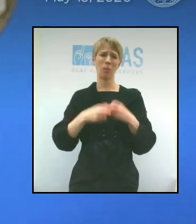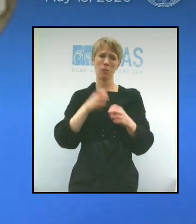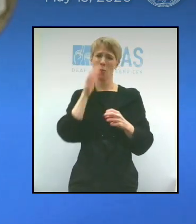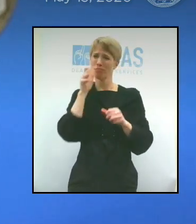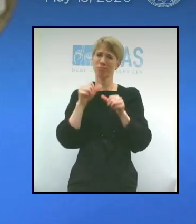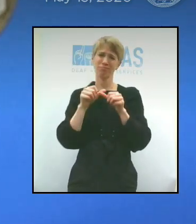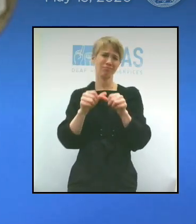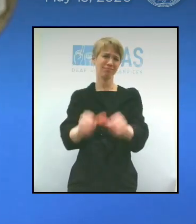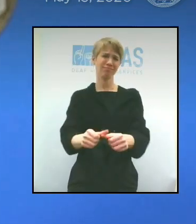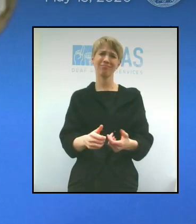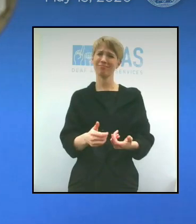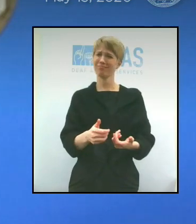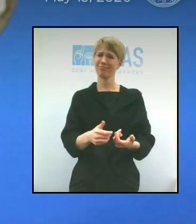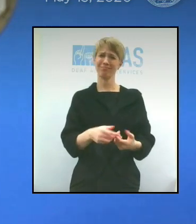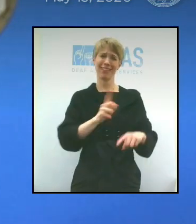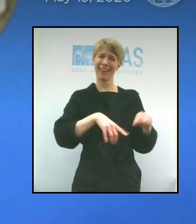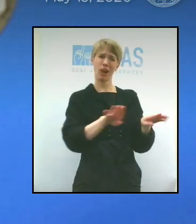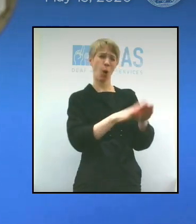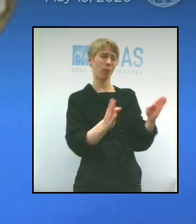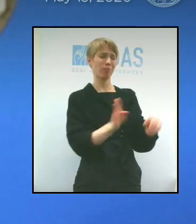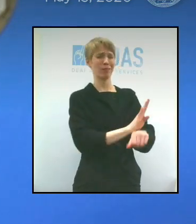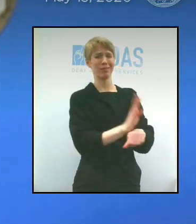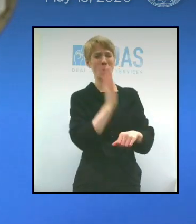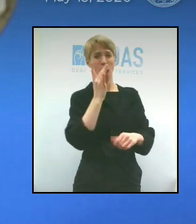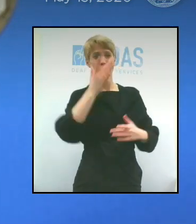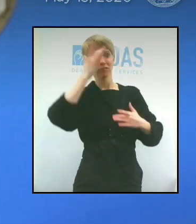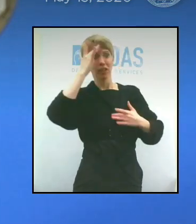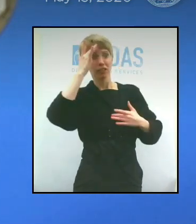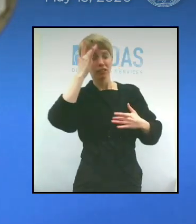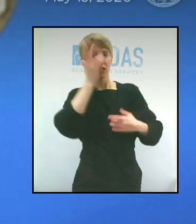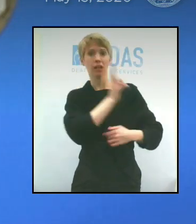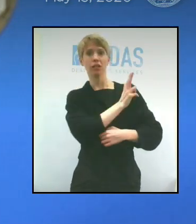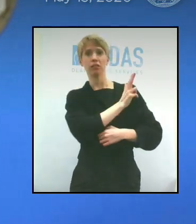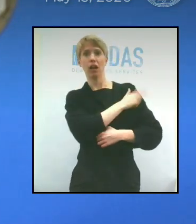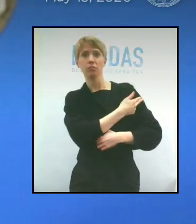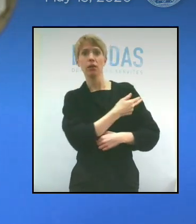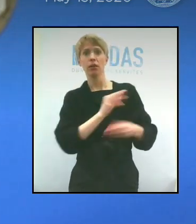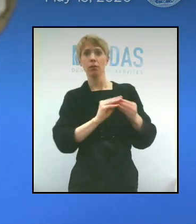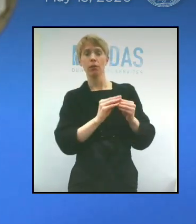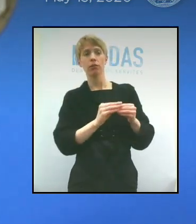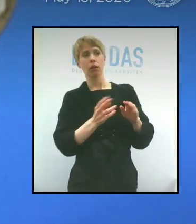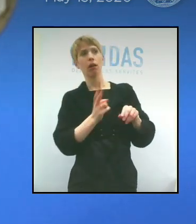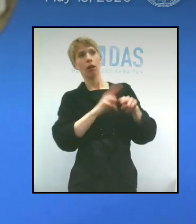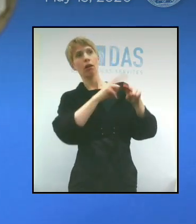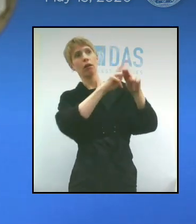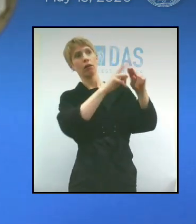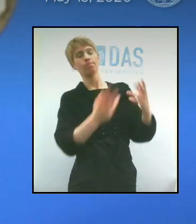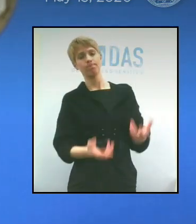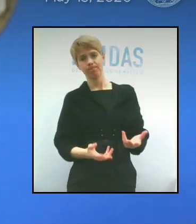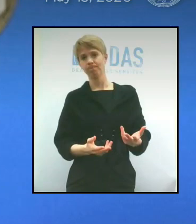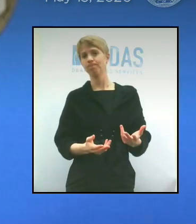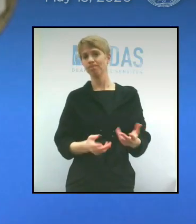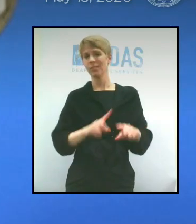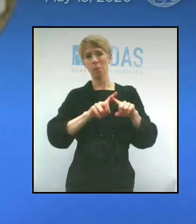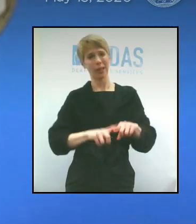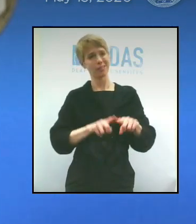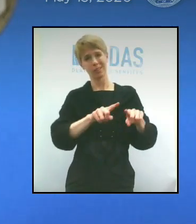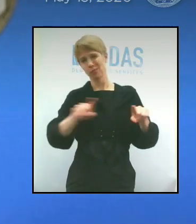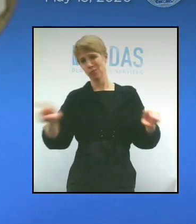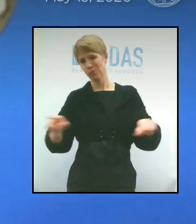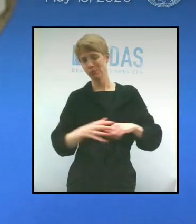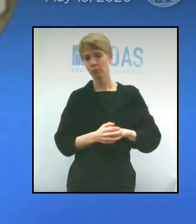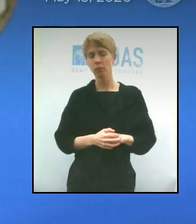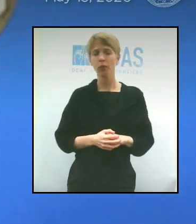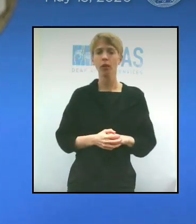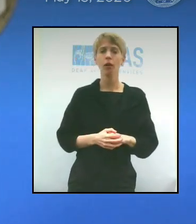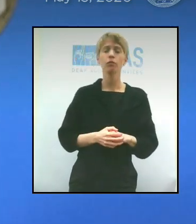need you to do that so that we're all in this together and those hospitalization numbers go down. With that, I thank media